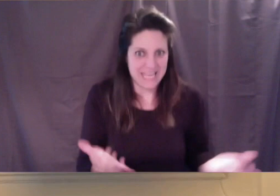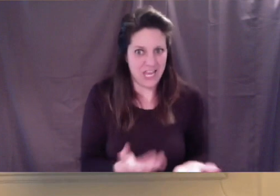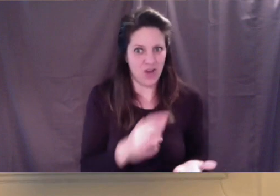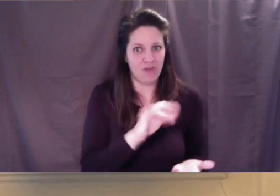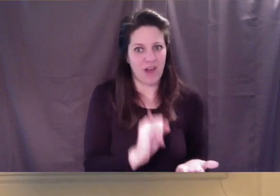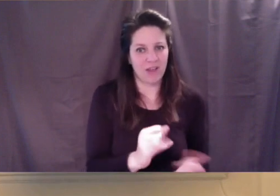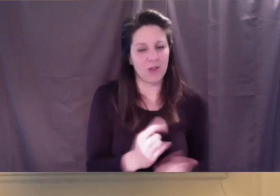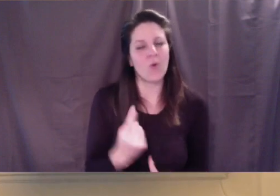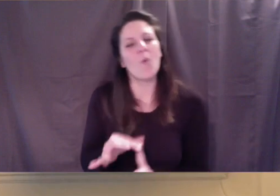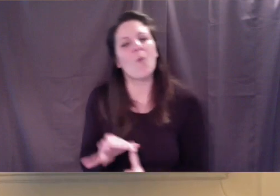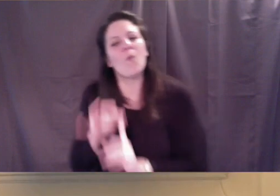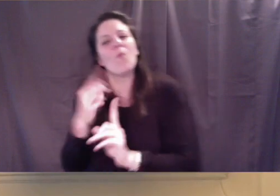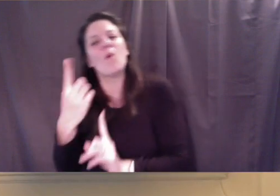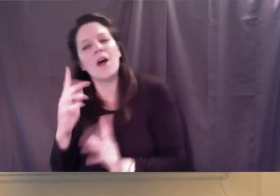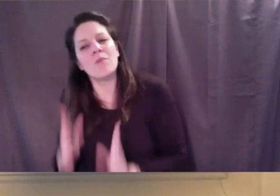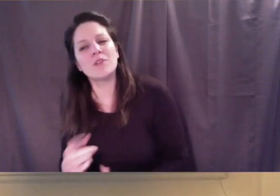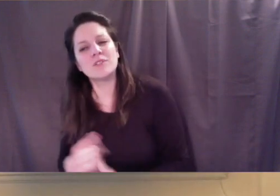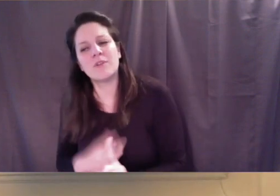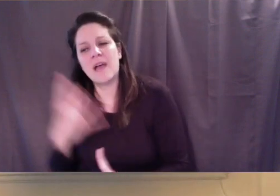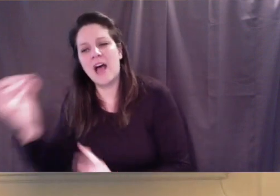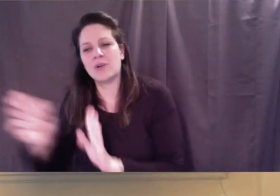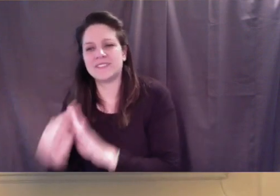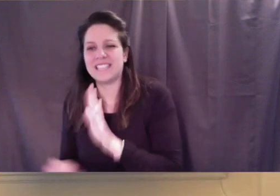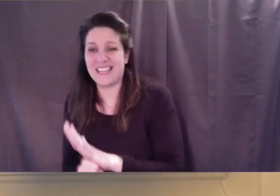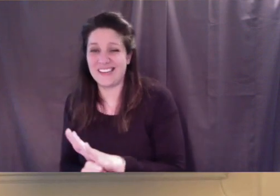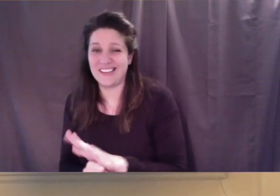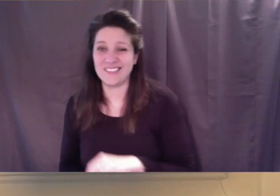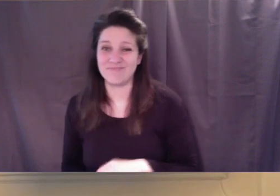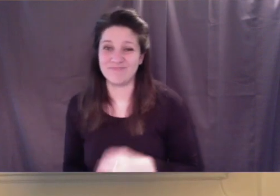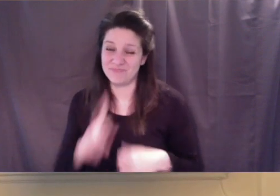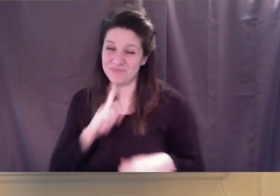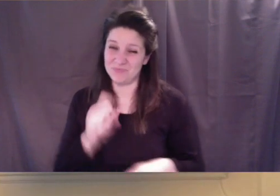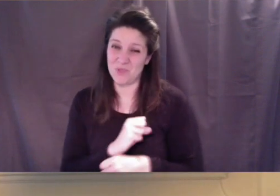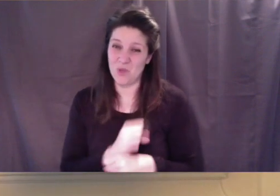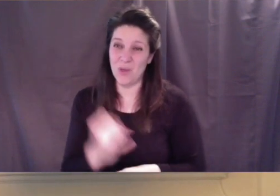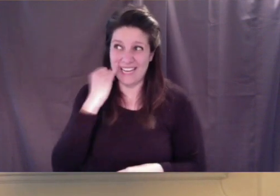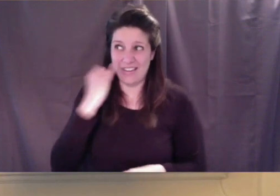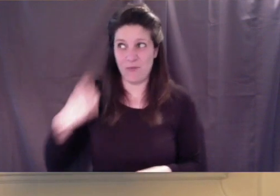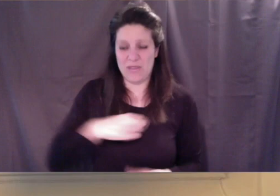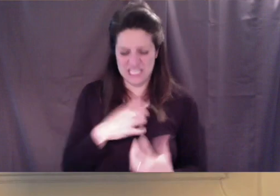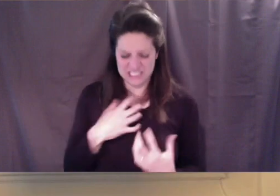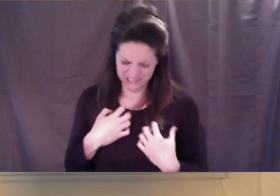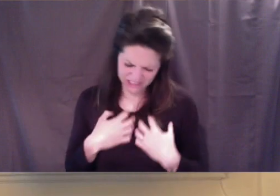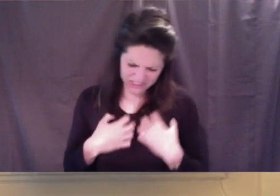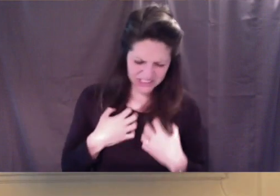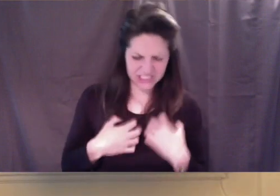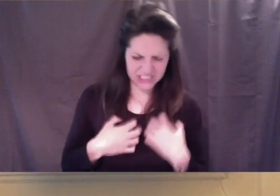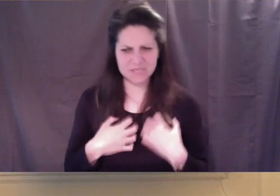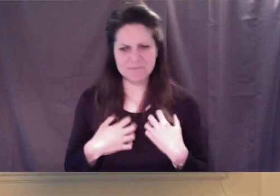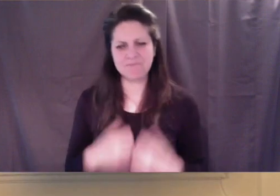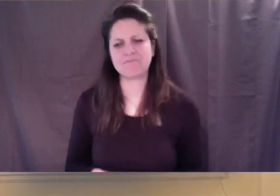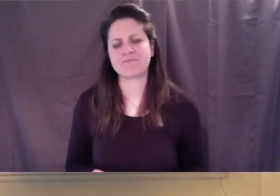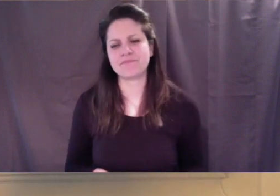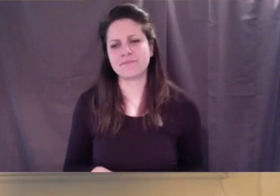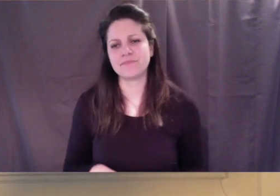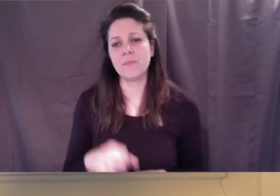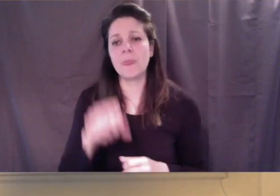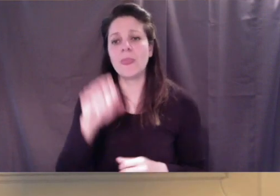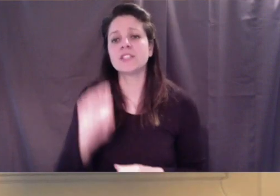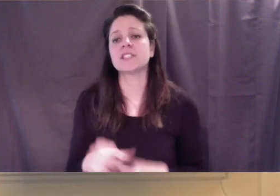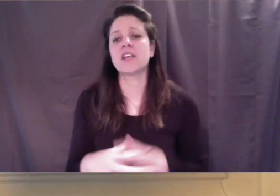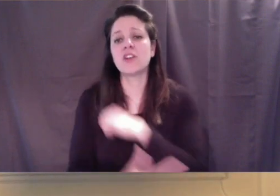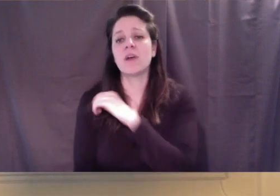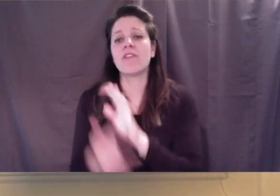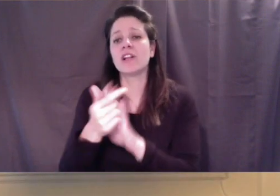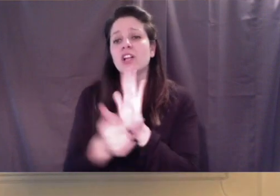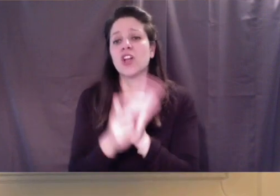What if most of our agitation is coming from the inside? According to the Southern Poverty Law Center, there's